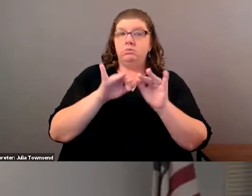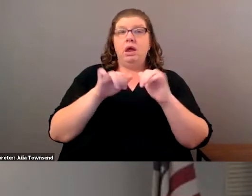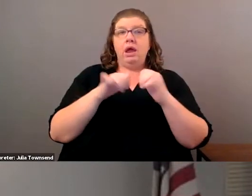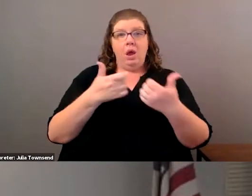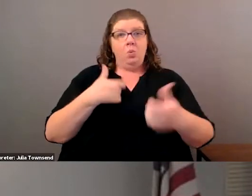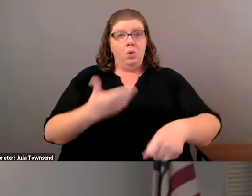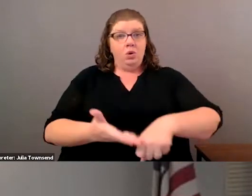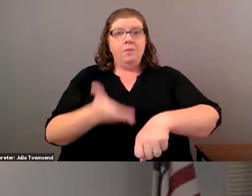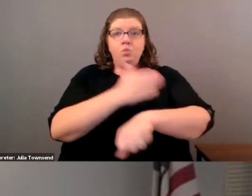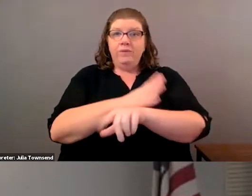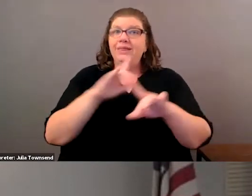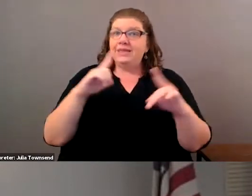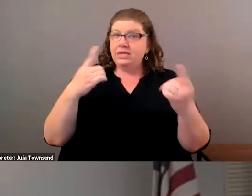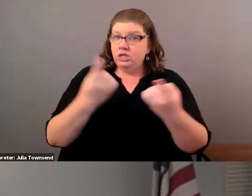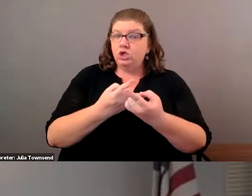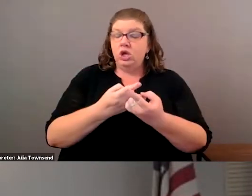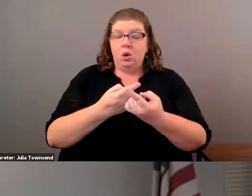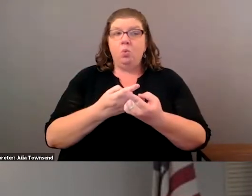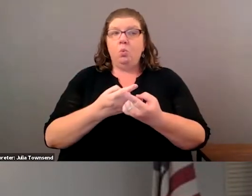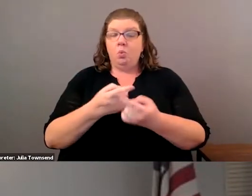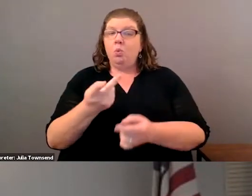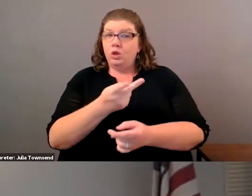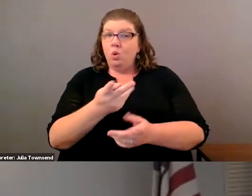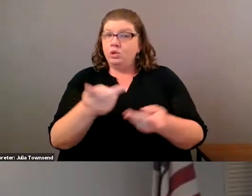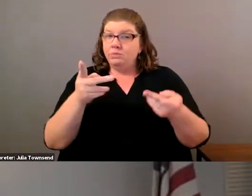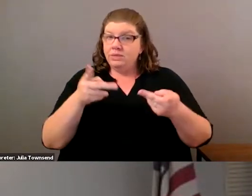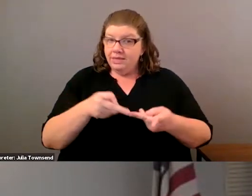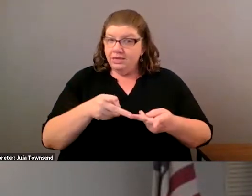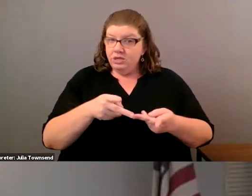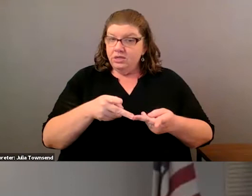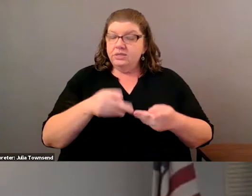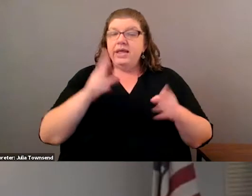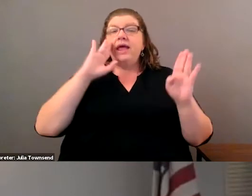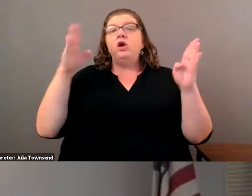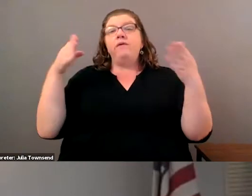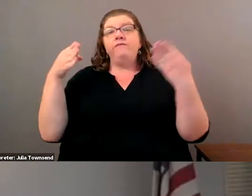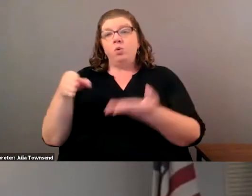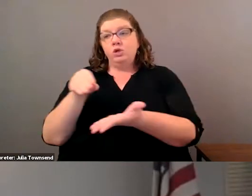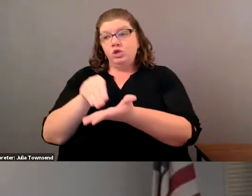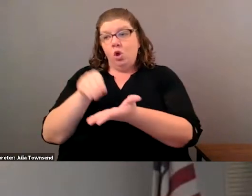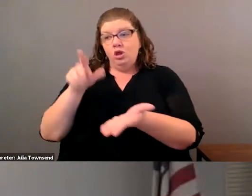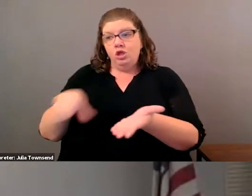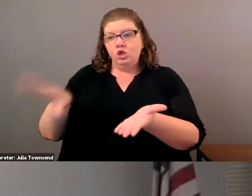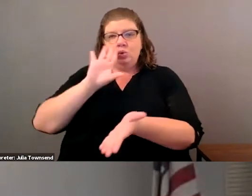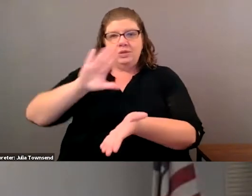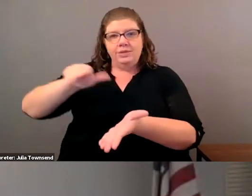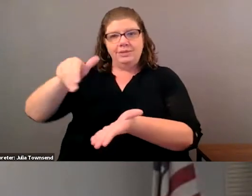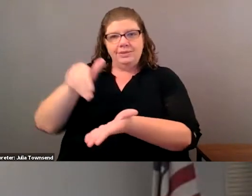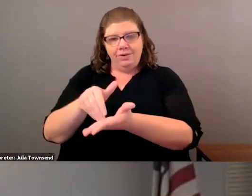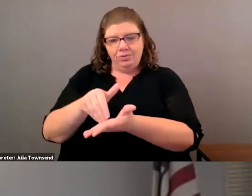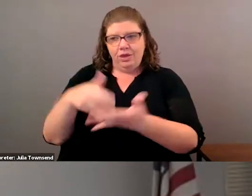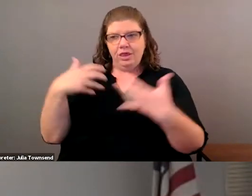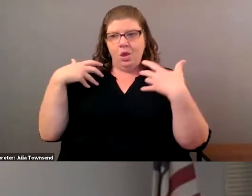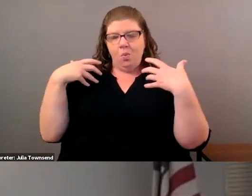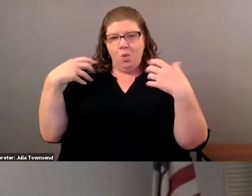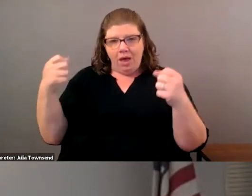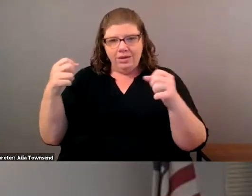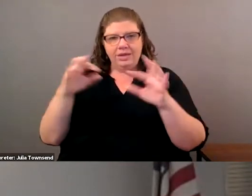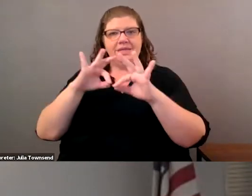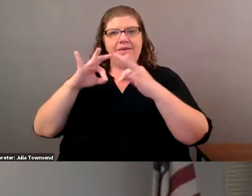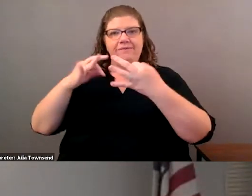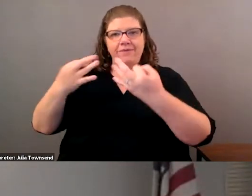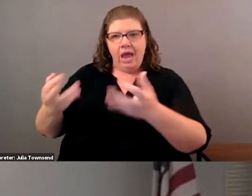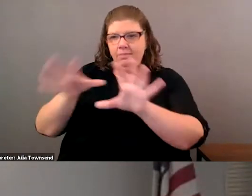improving our district with these positions, and our focus on the student-centered, the wellness, the family, bringing that